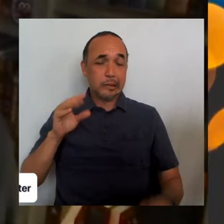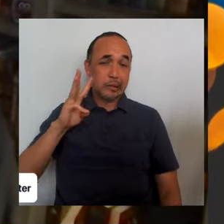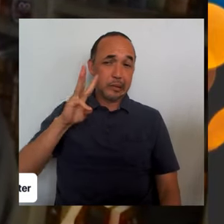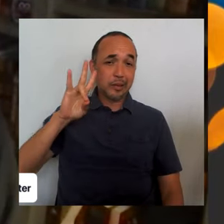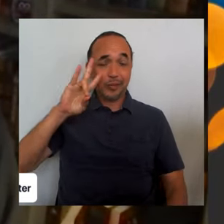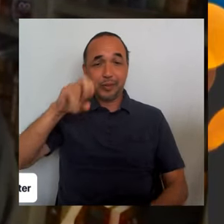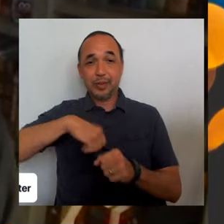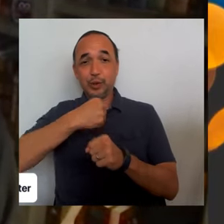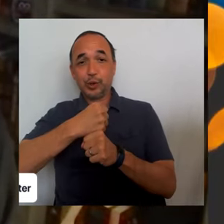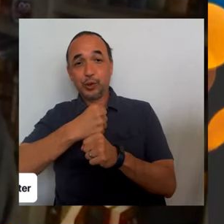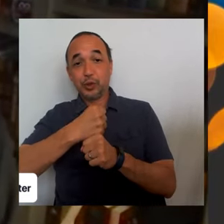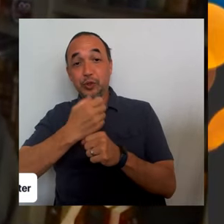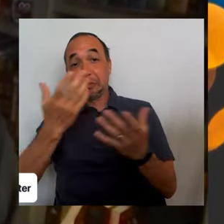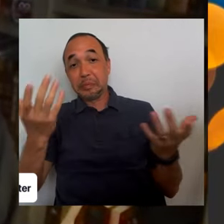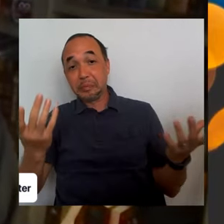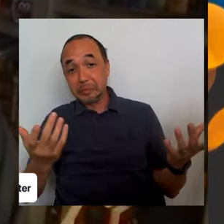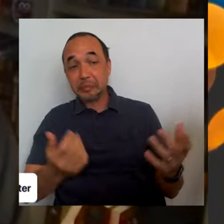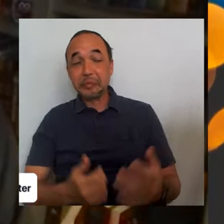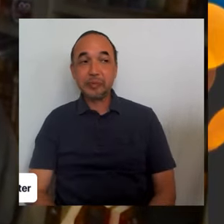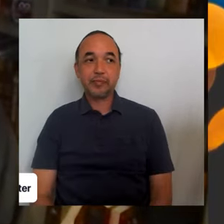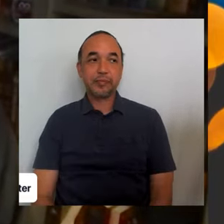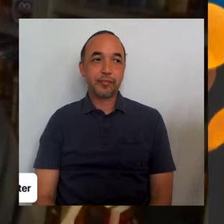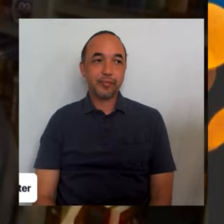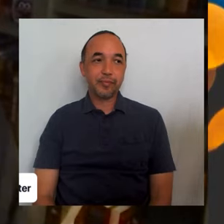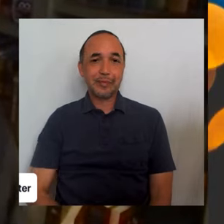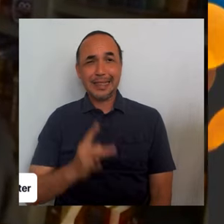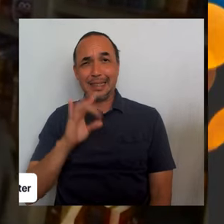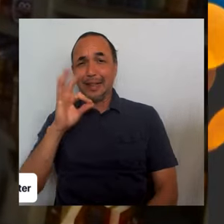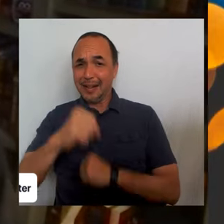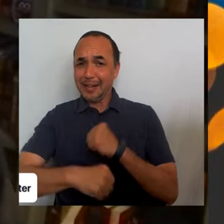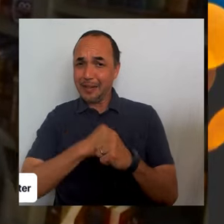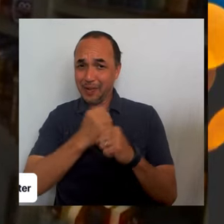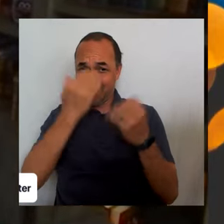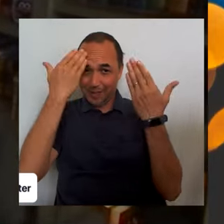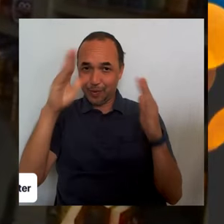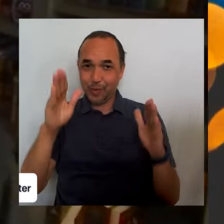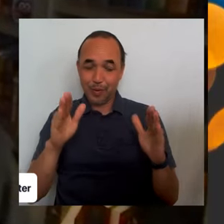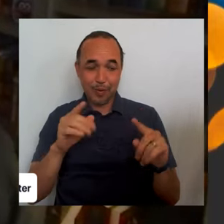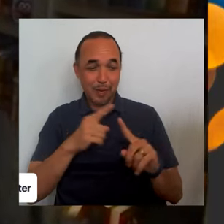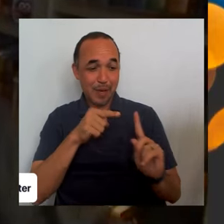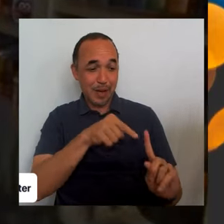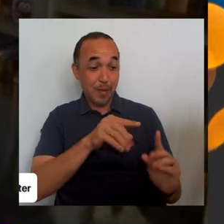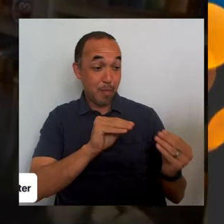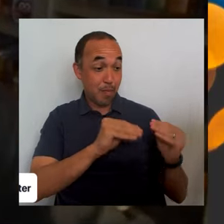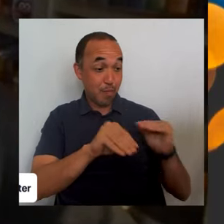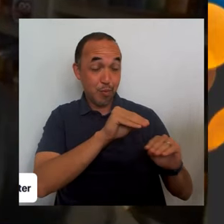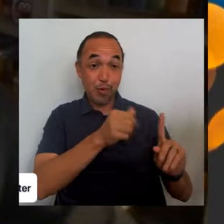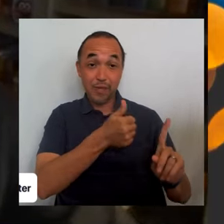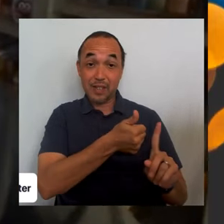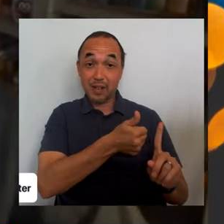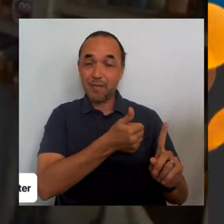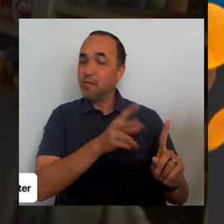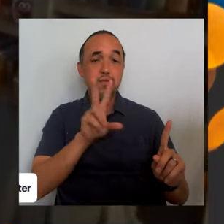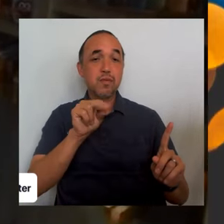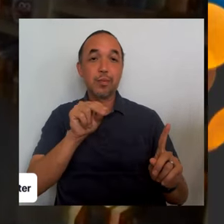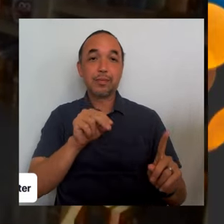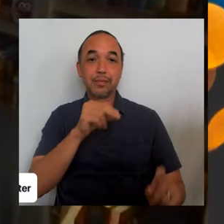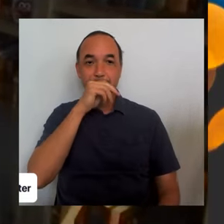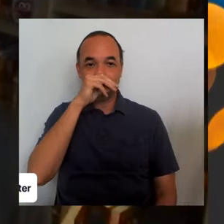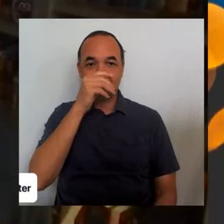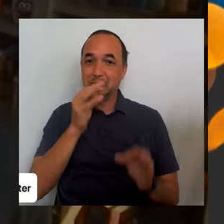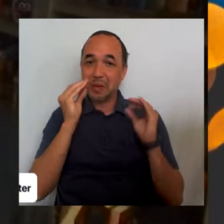6, 7 years, maybe 8 years, nine, I don't know. And nothing's ever happened. in regards to this, not in my